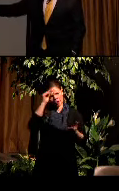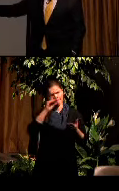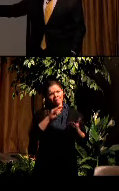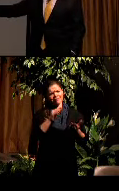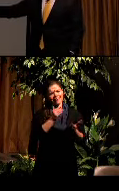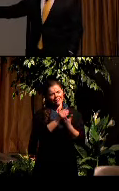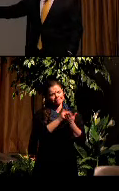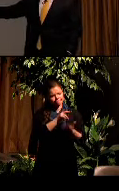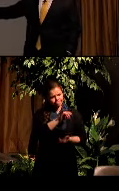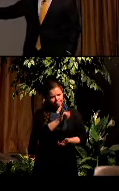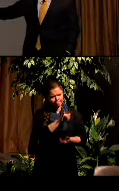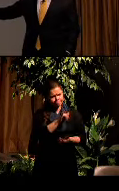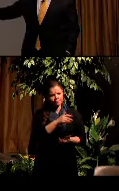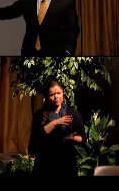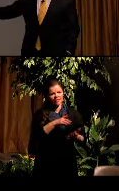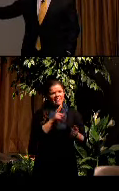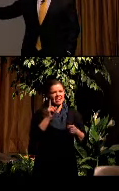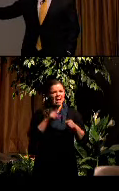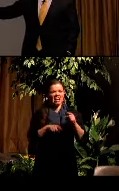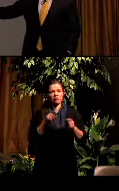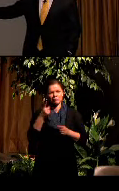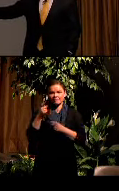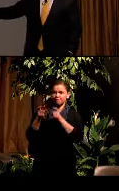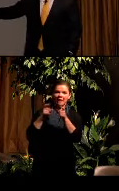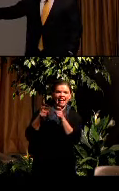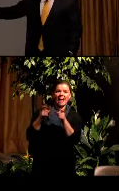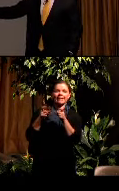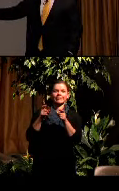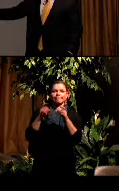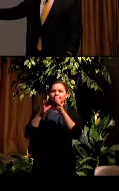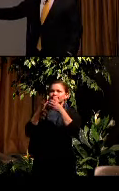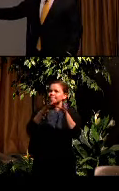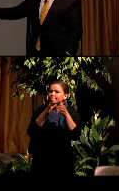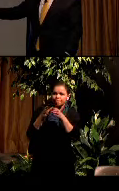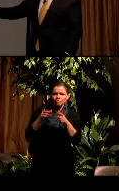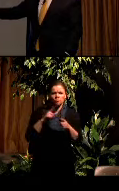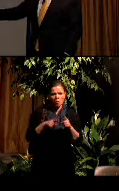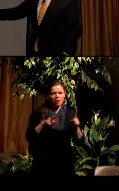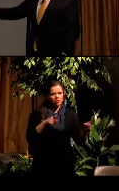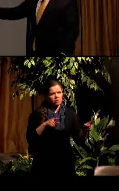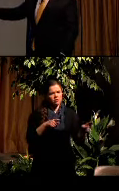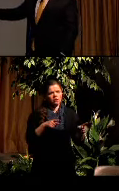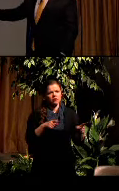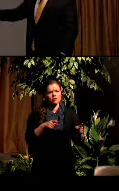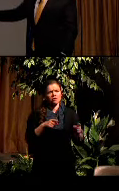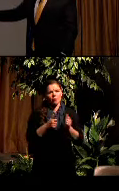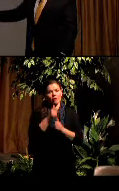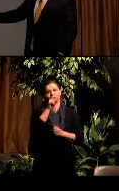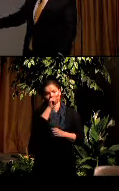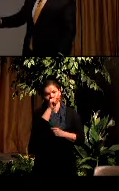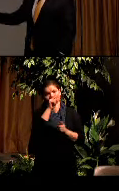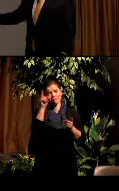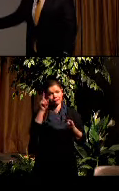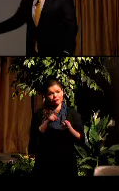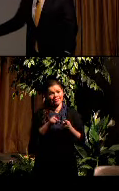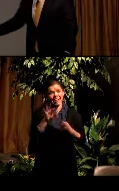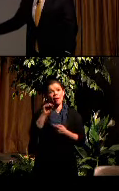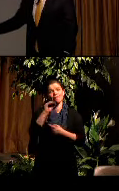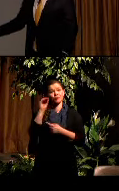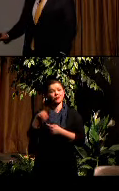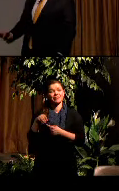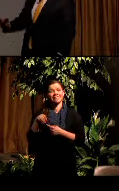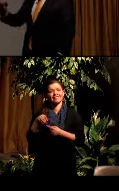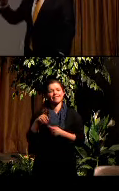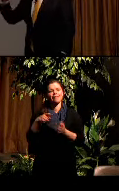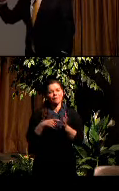them go and assume that they're going to do okay. That's just not going to happen. For most of these species that are declined by 90%, it's going to take